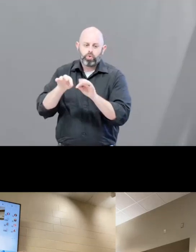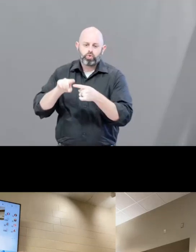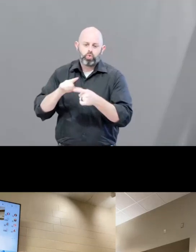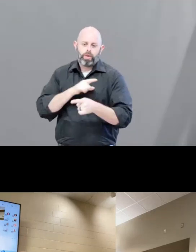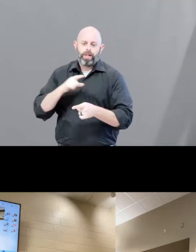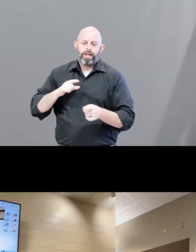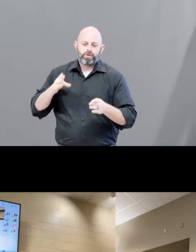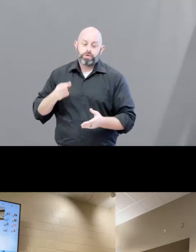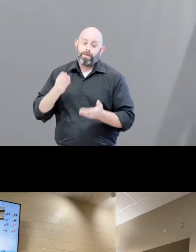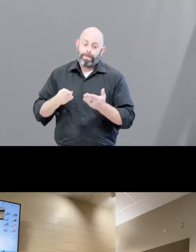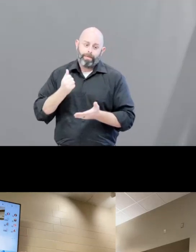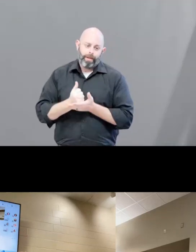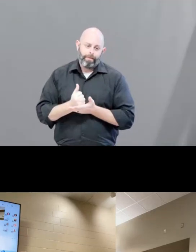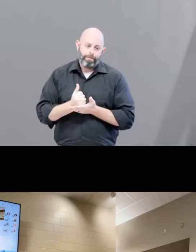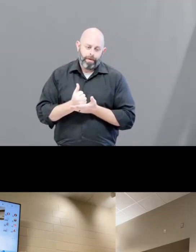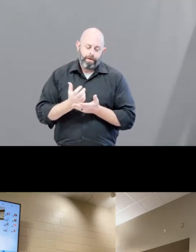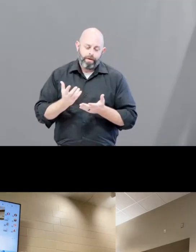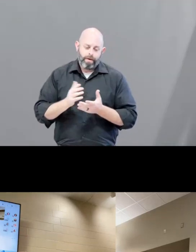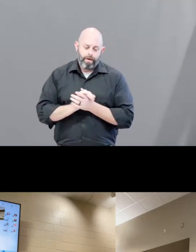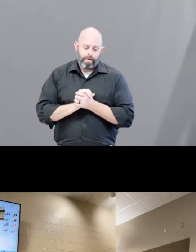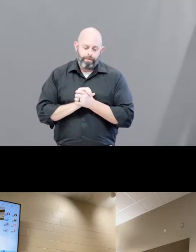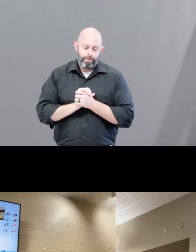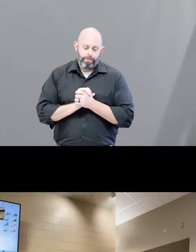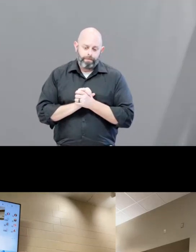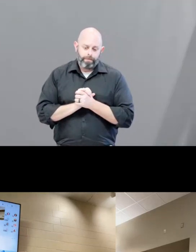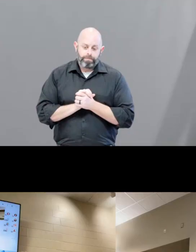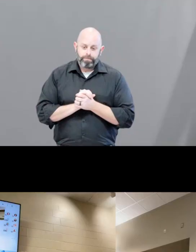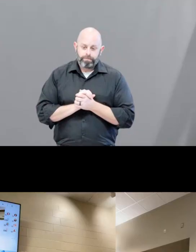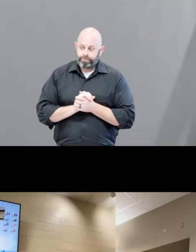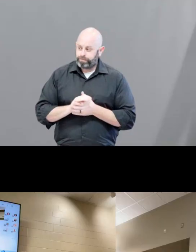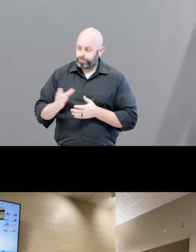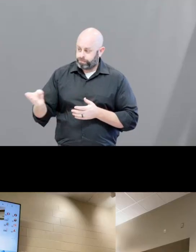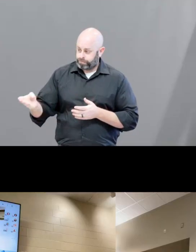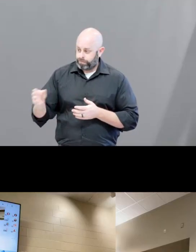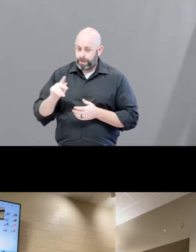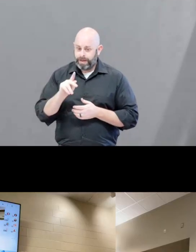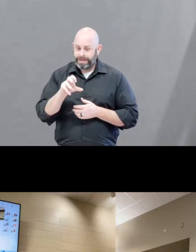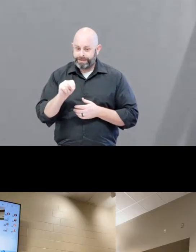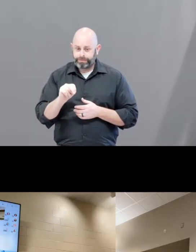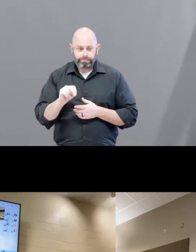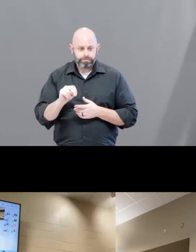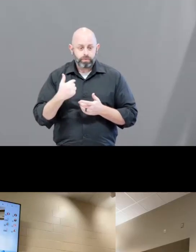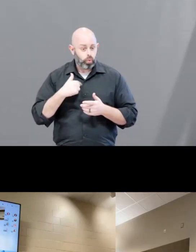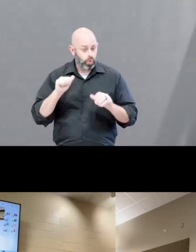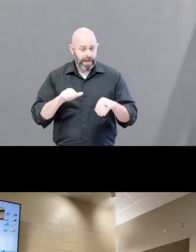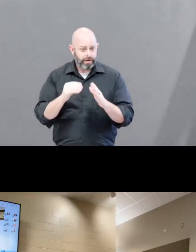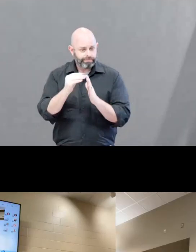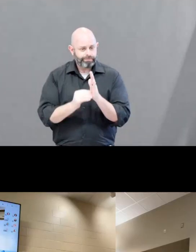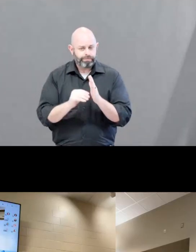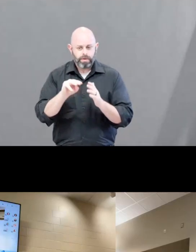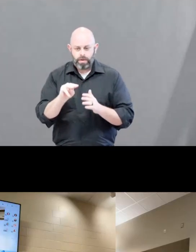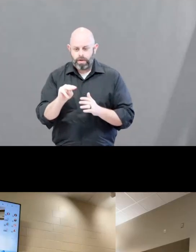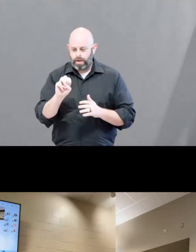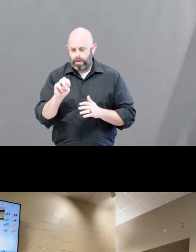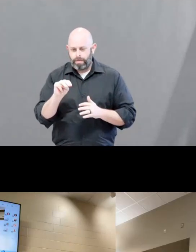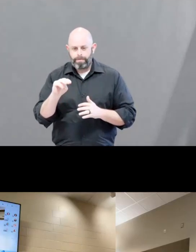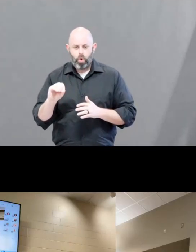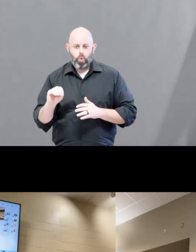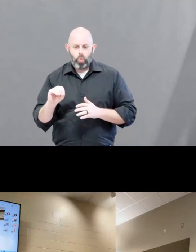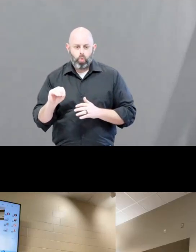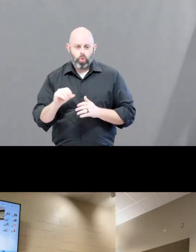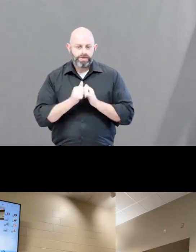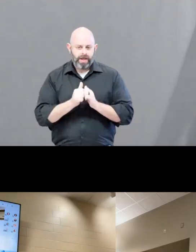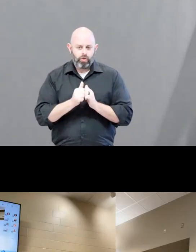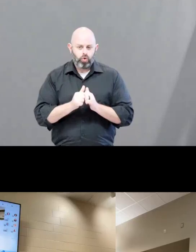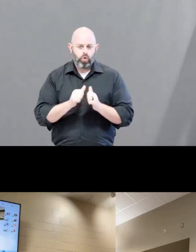something that may help. But Is there a memo that we could put together with